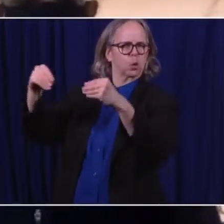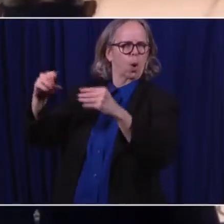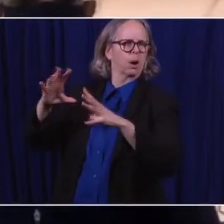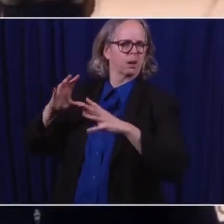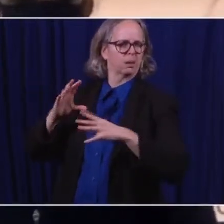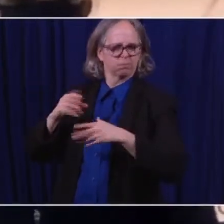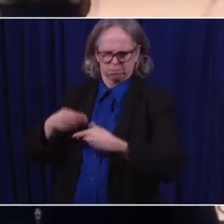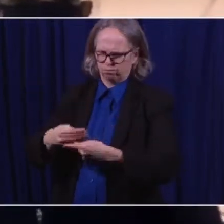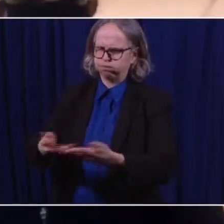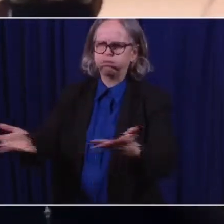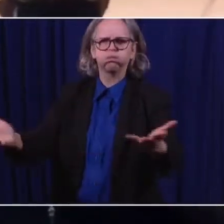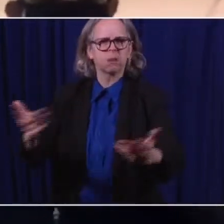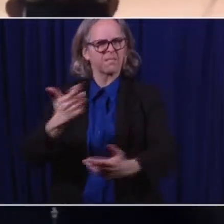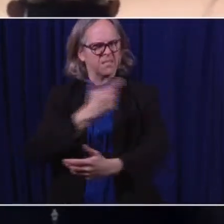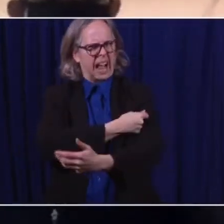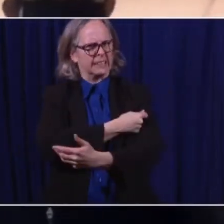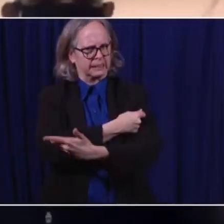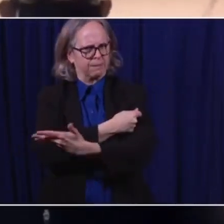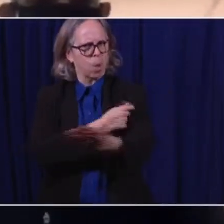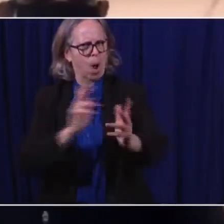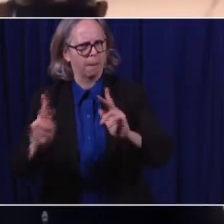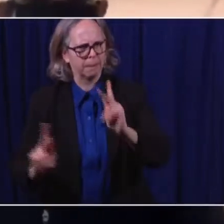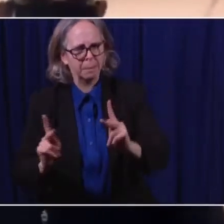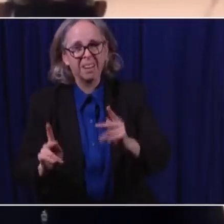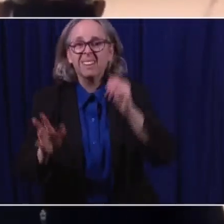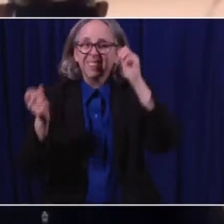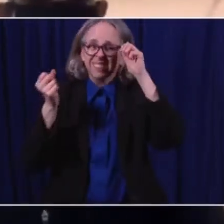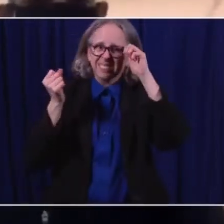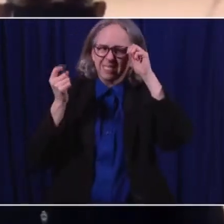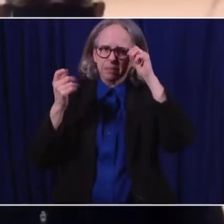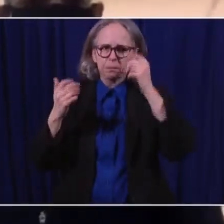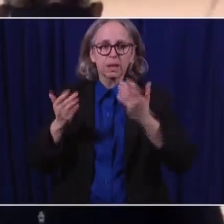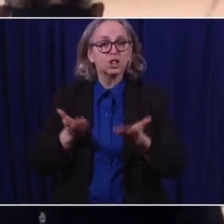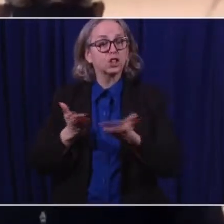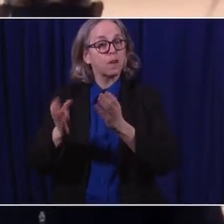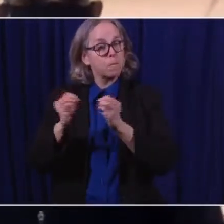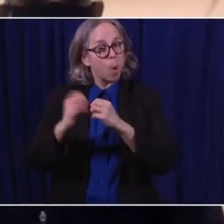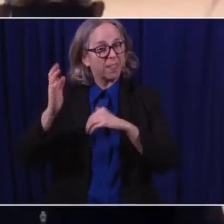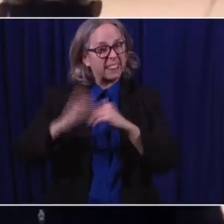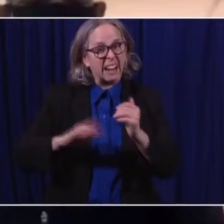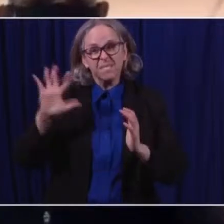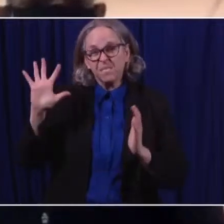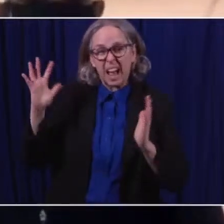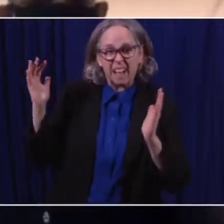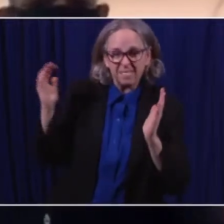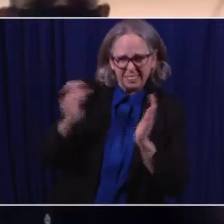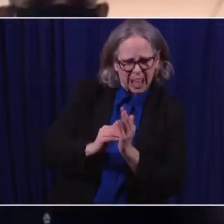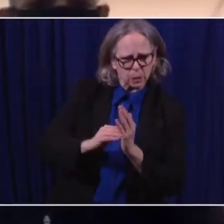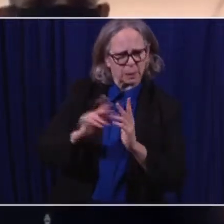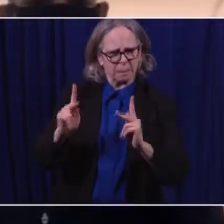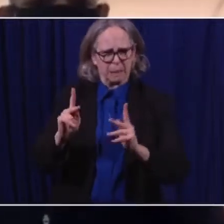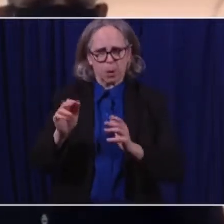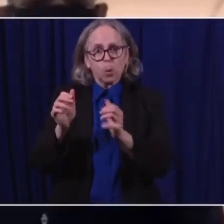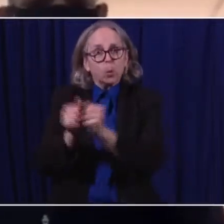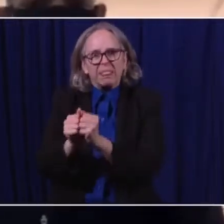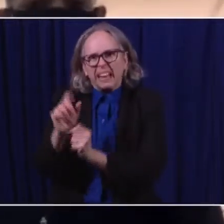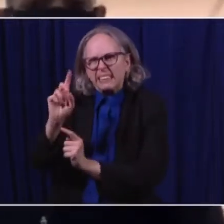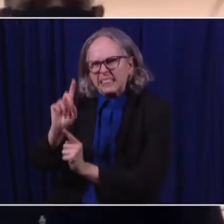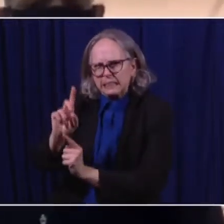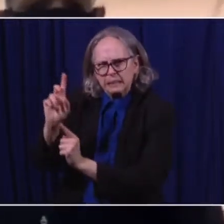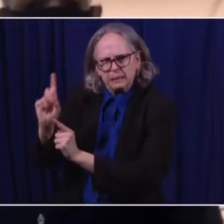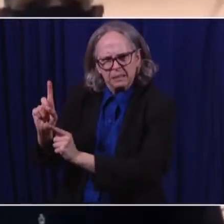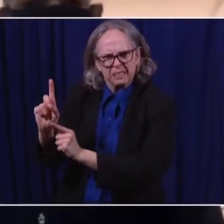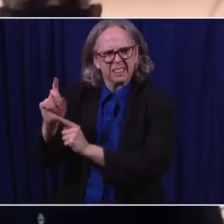in Montgomery County. We serve over 5,000 people with developmental disabilities, and as you know, they're among the most